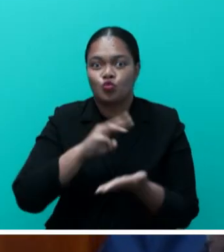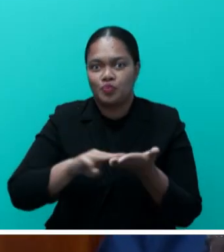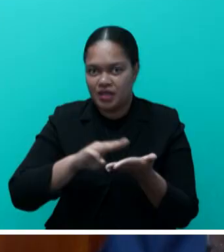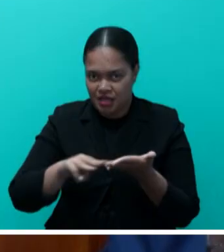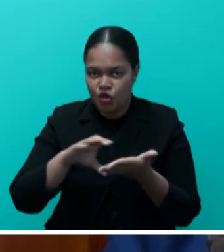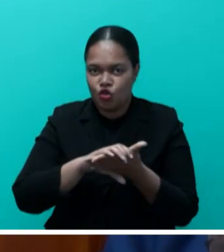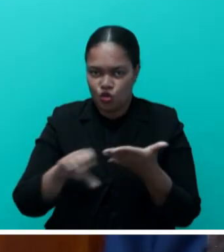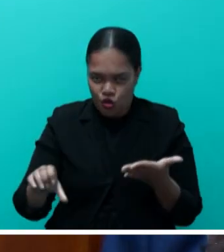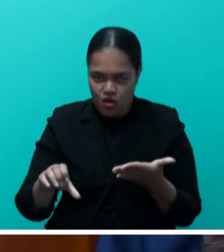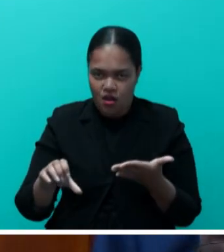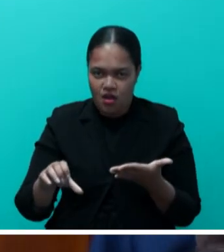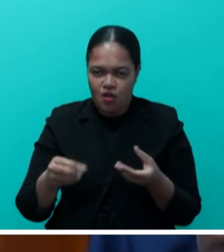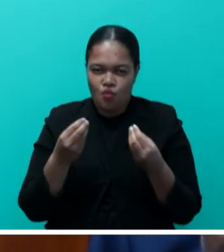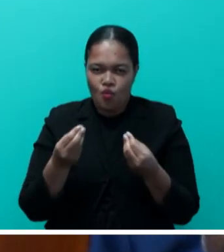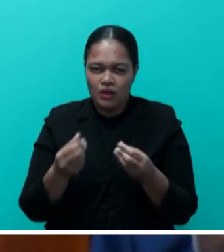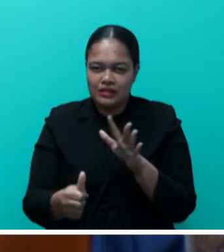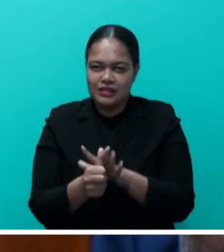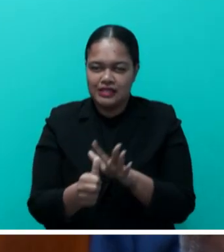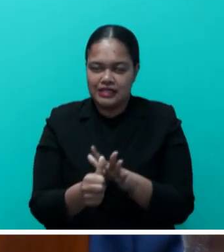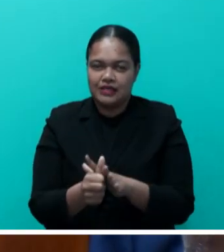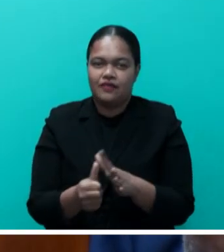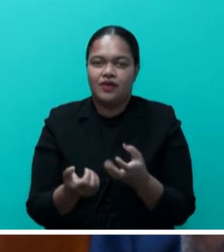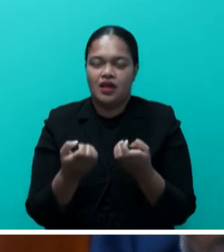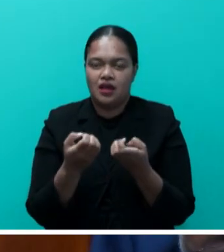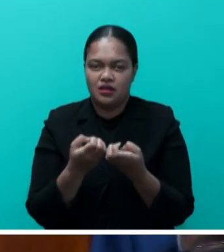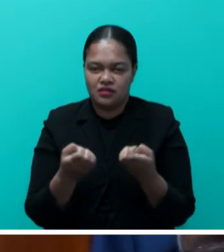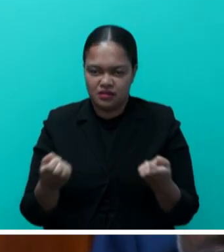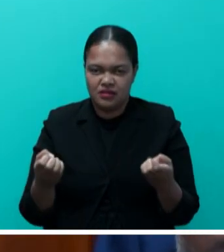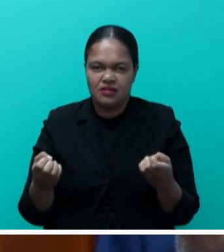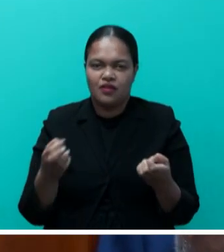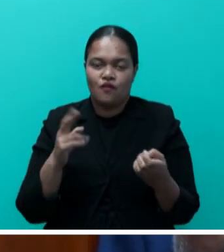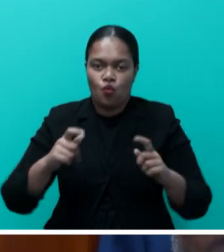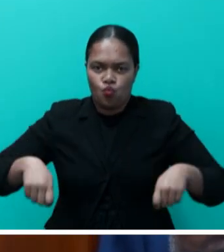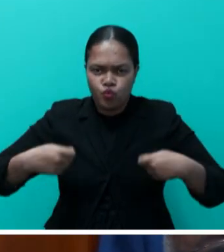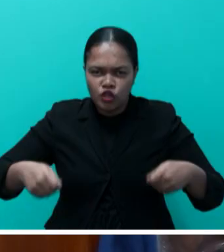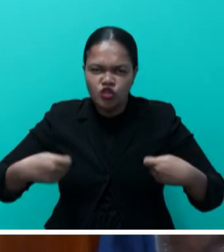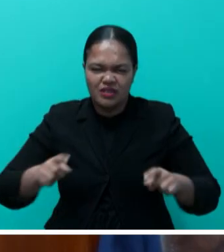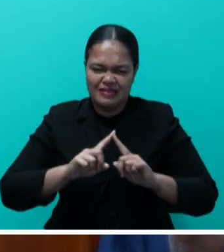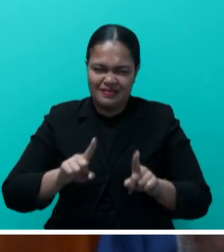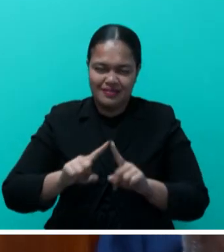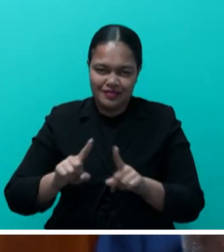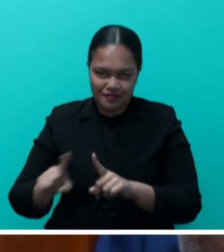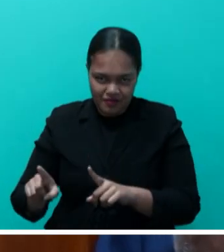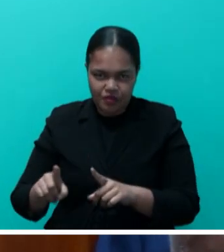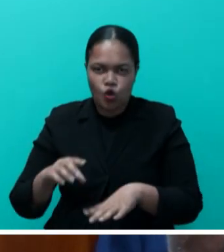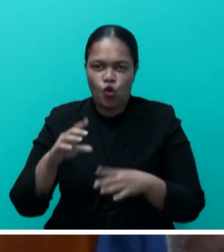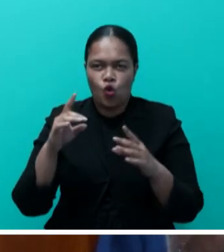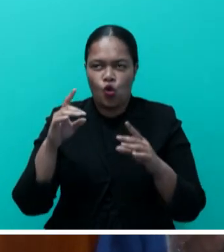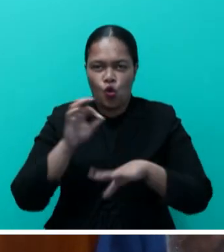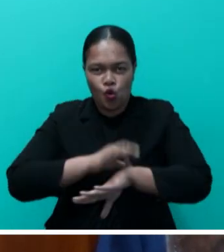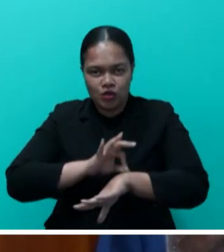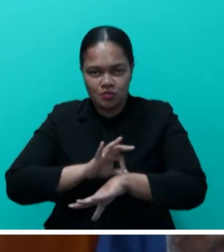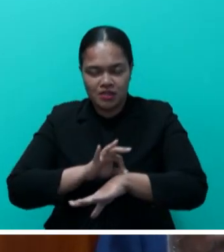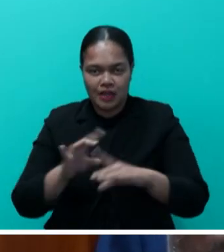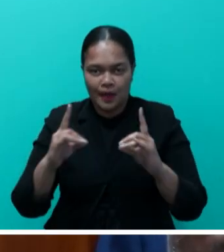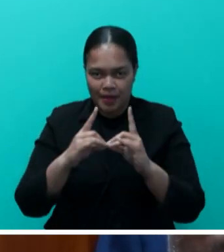devices. And this includes motorized scooters, multiple wheelchair types and designs, hospital beds, both